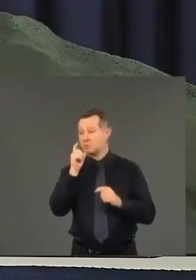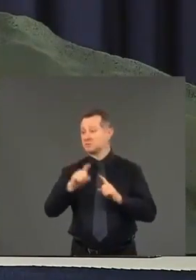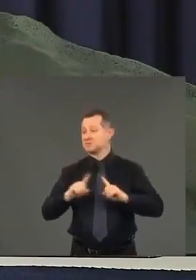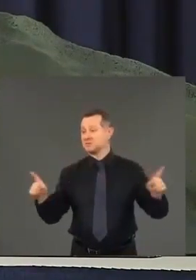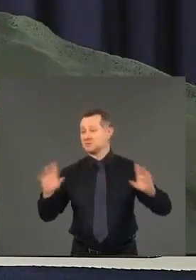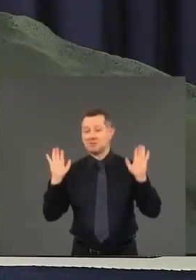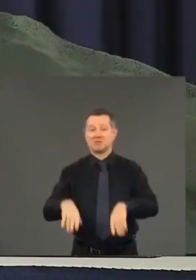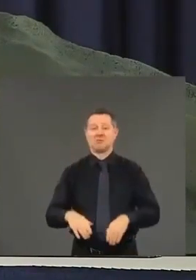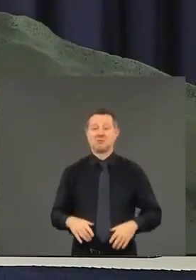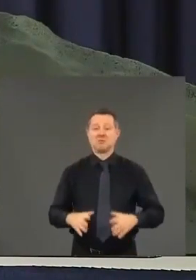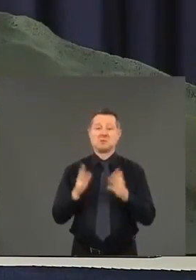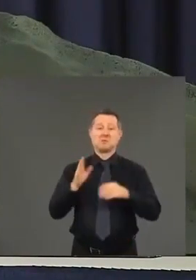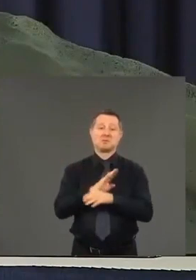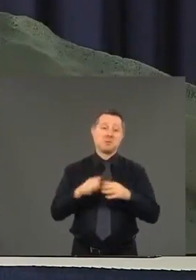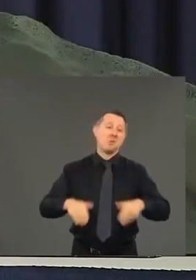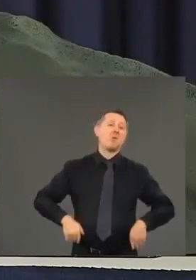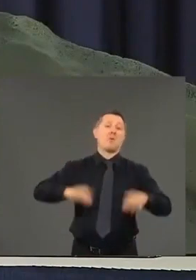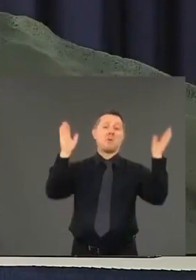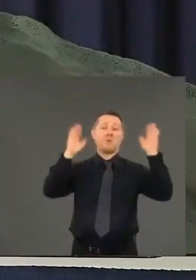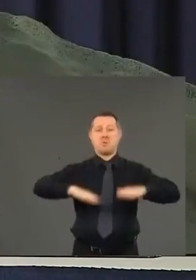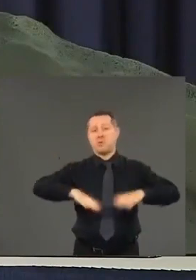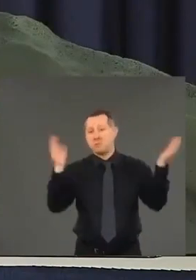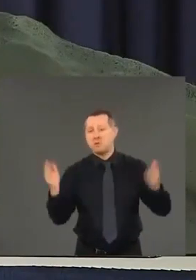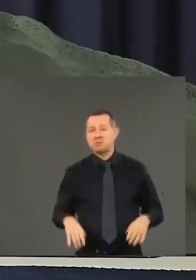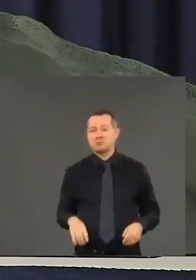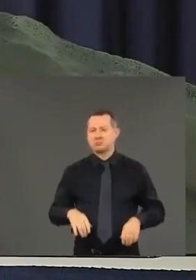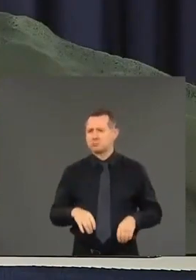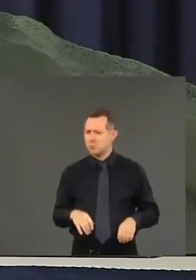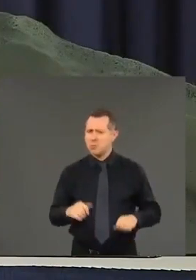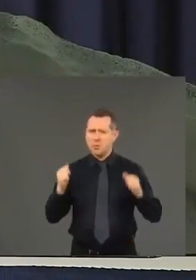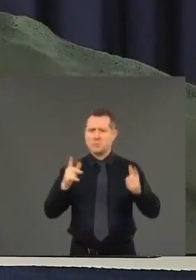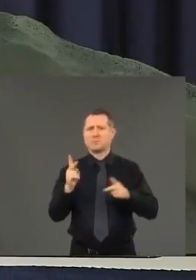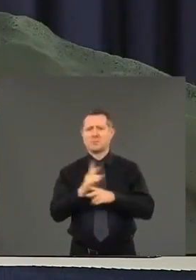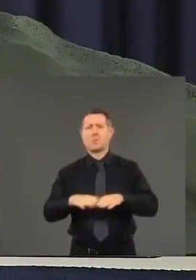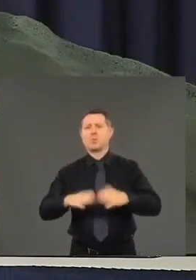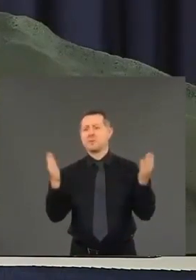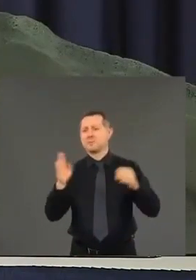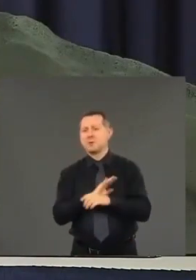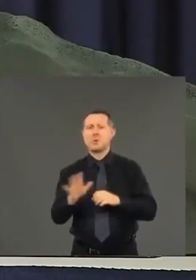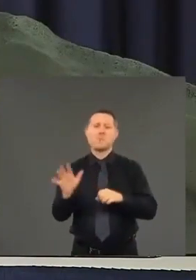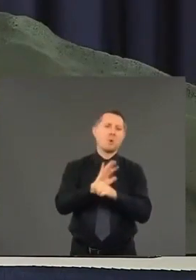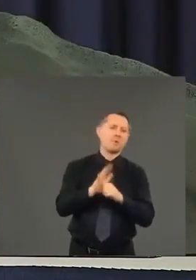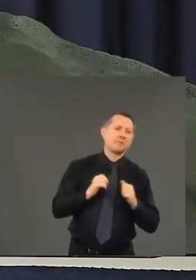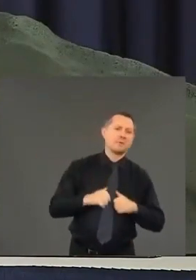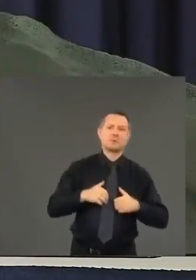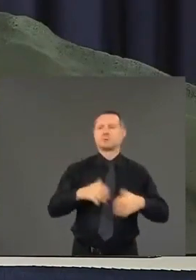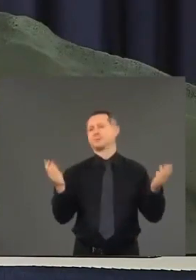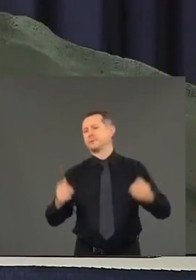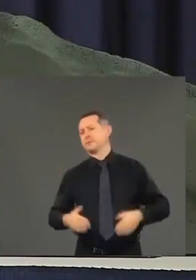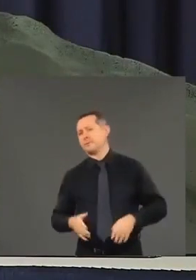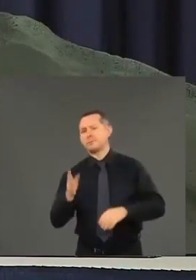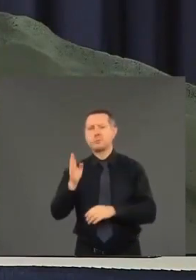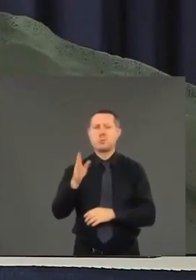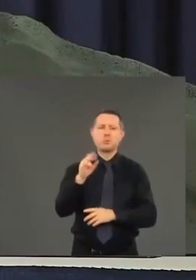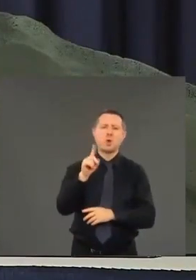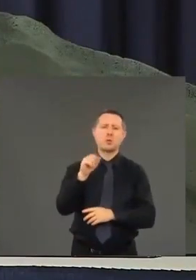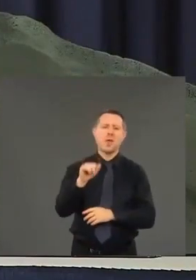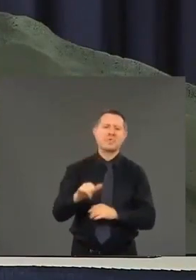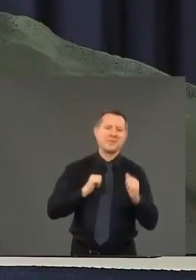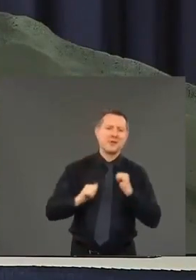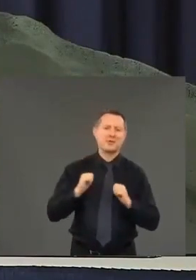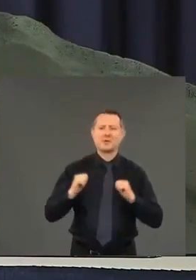All businesses automatically reopen. Every business, movie theaters, Broadway, everything